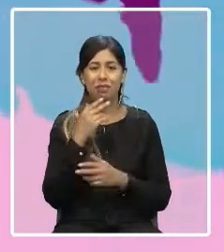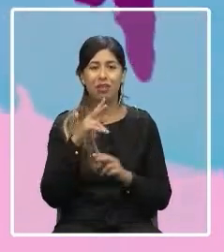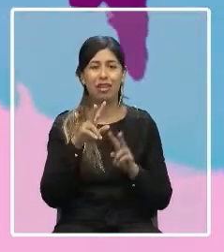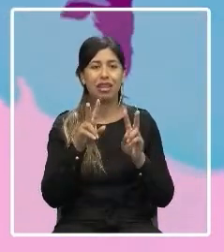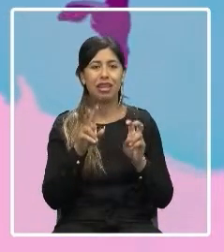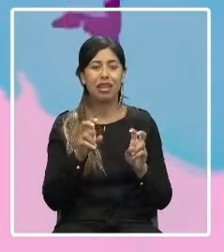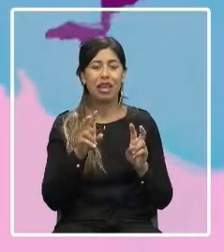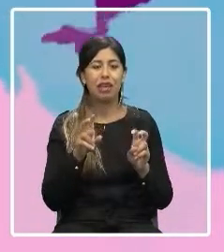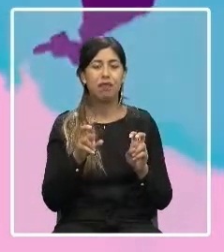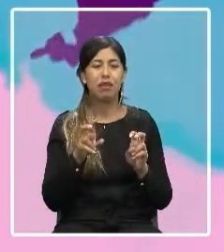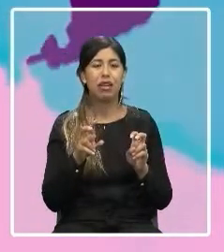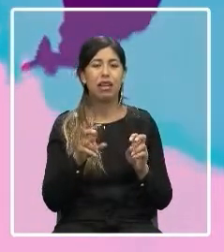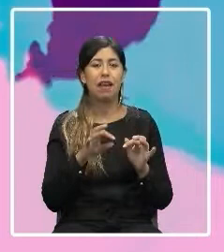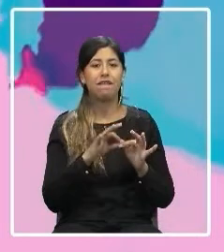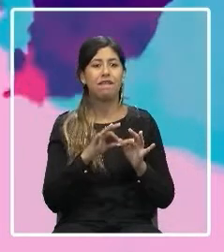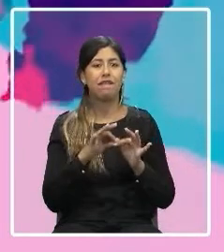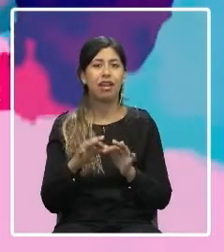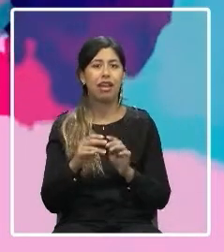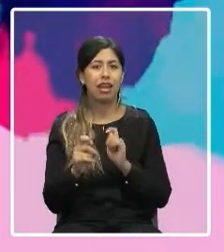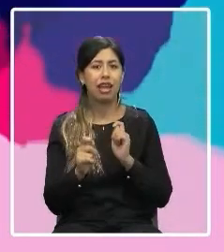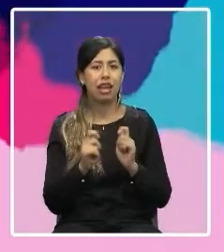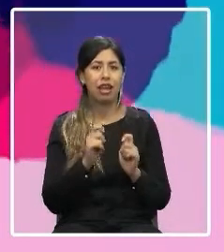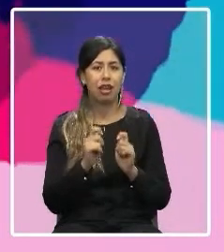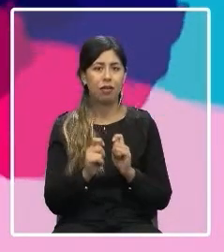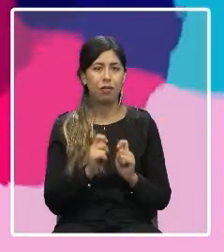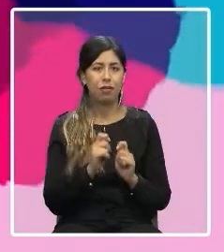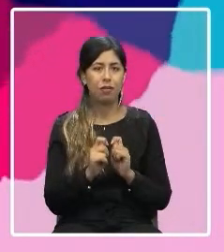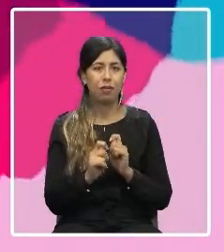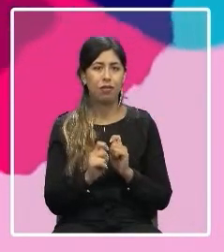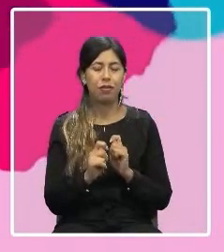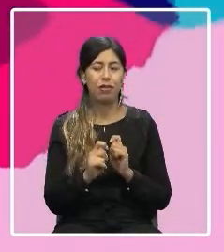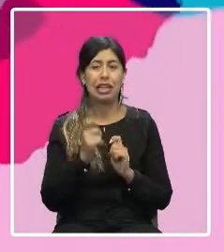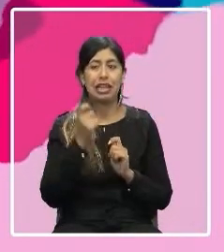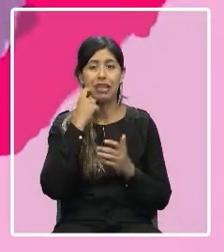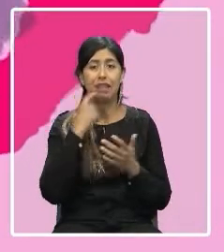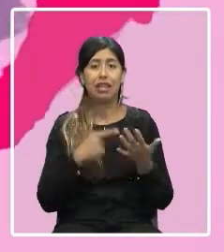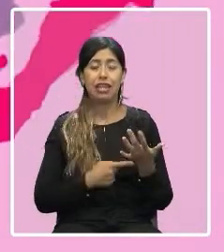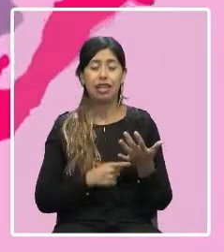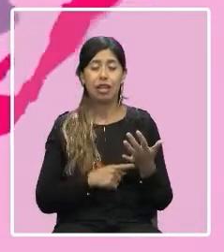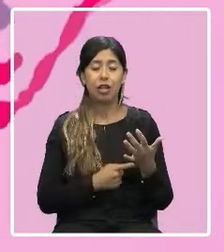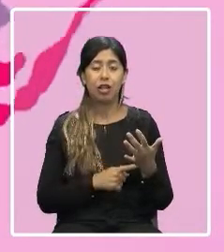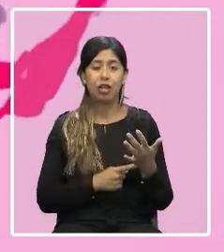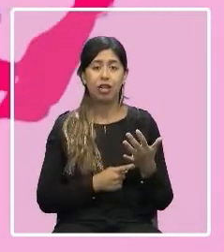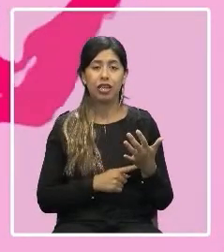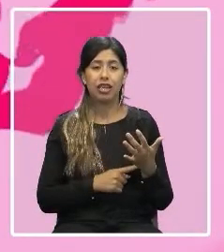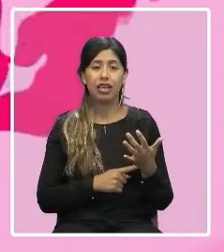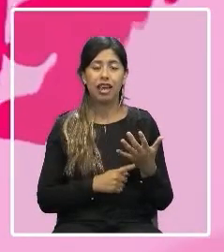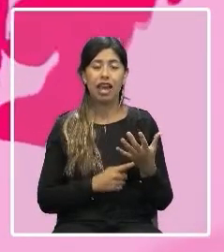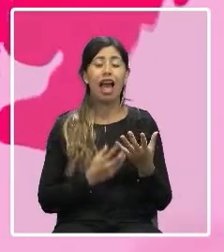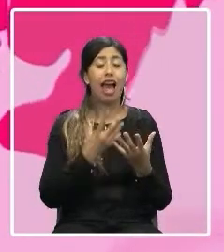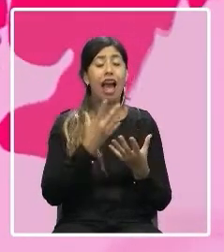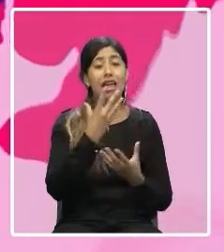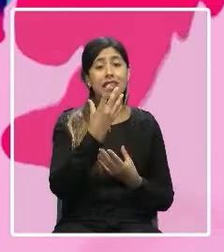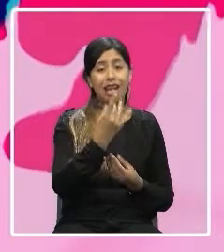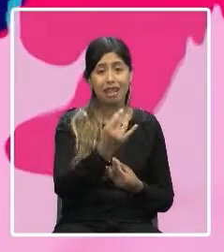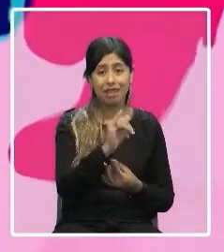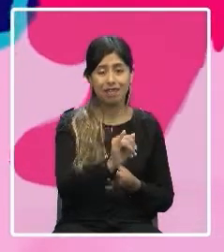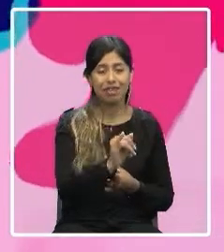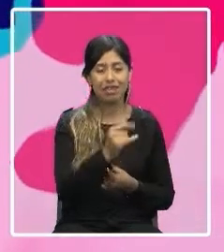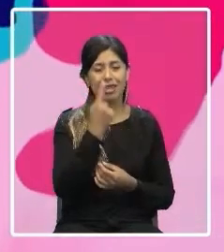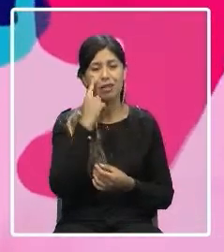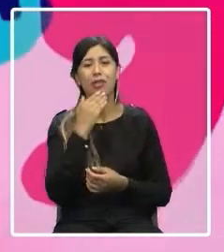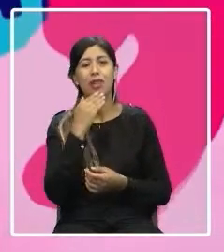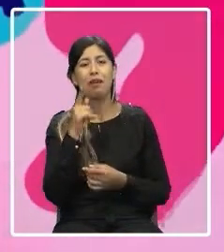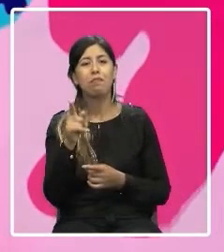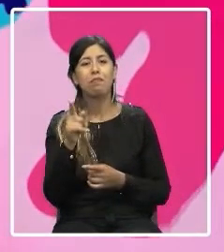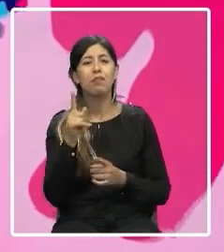technology very attractive to people. I then want to talk about what we call the findings from meta-analytic studies, and I'll tell you what those are a bit later